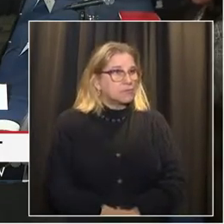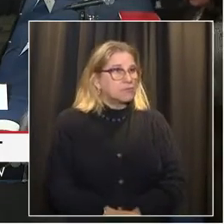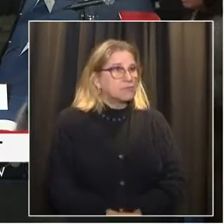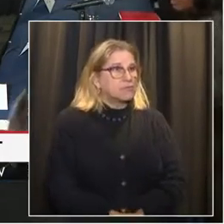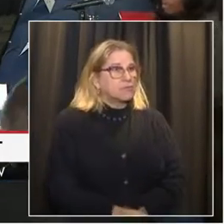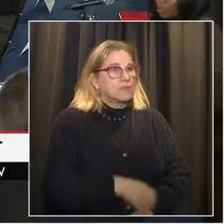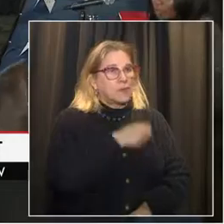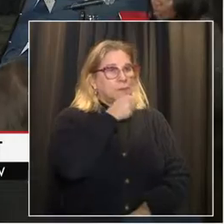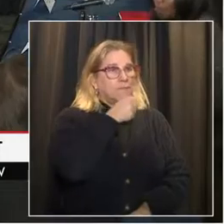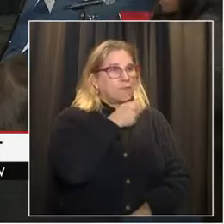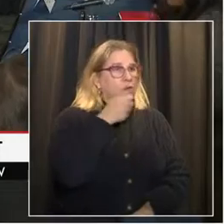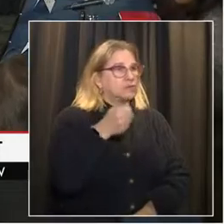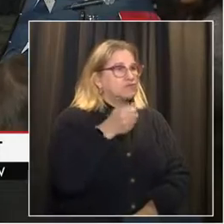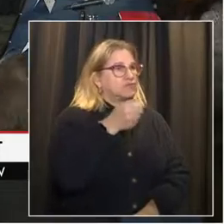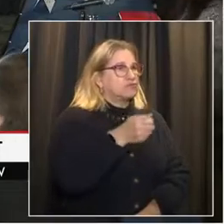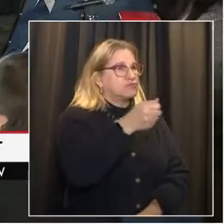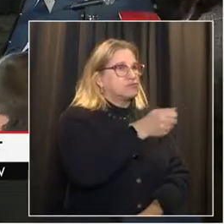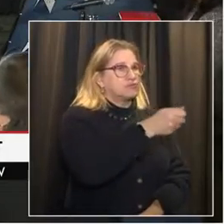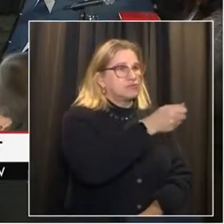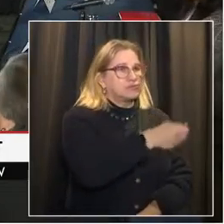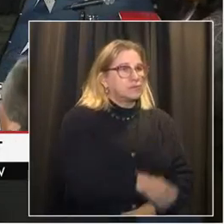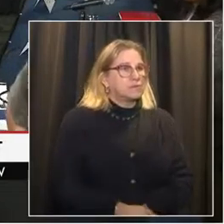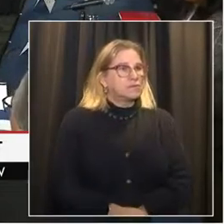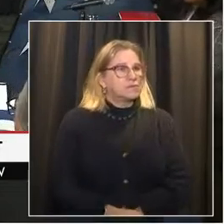There you go. Oh, okay.